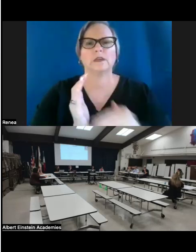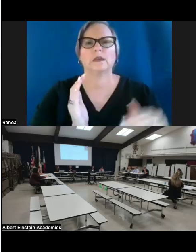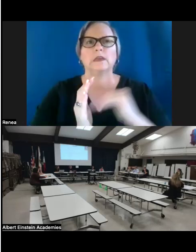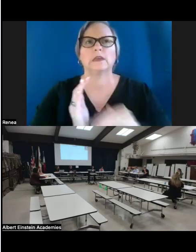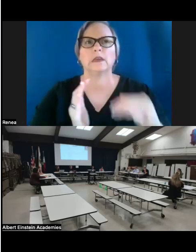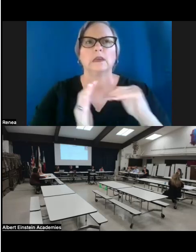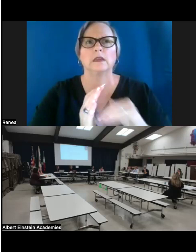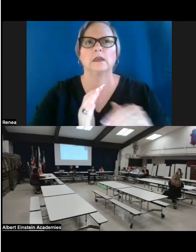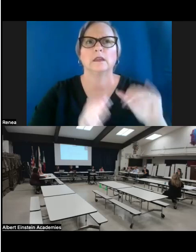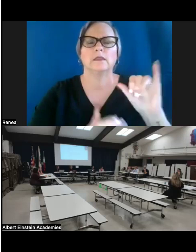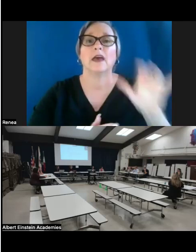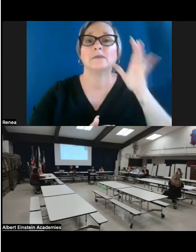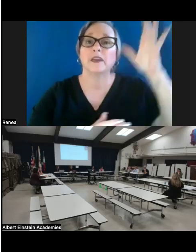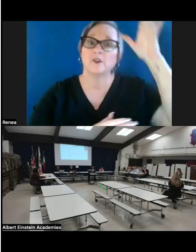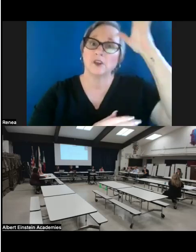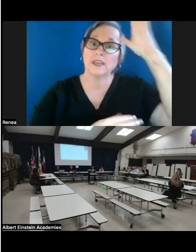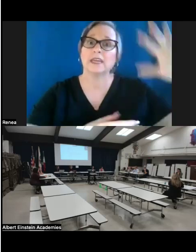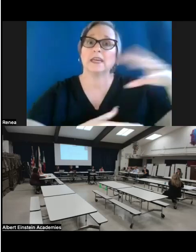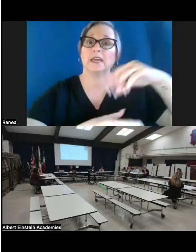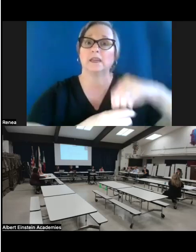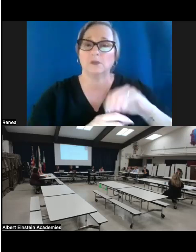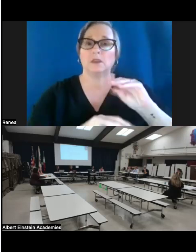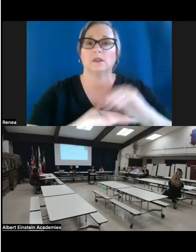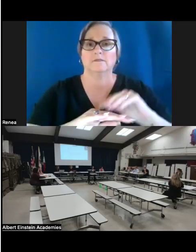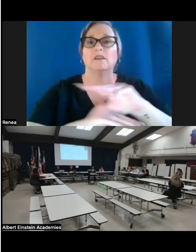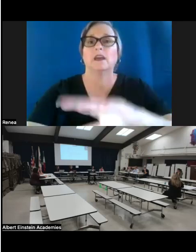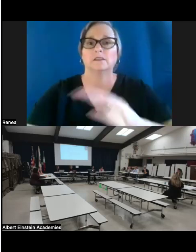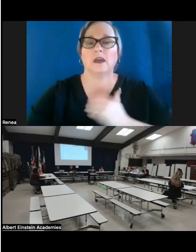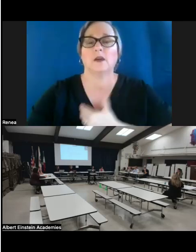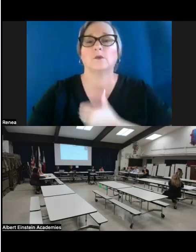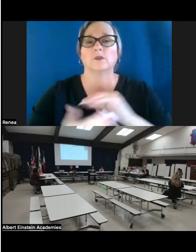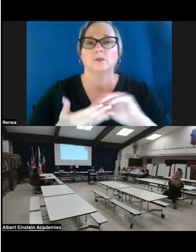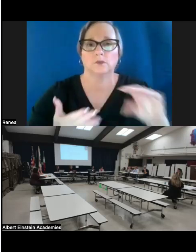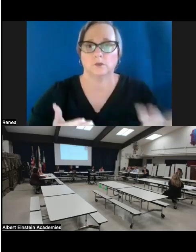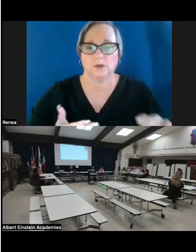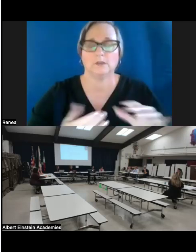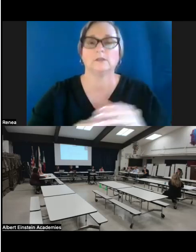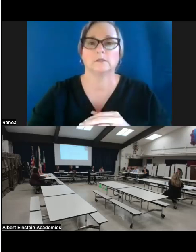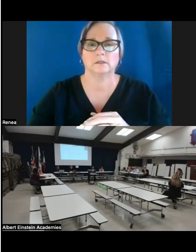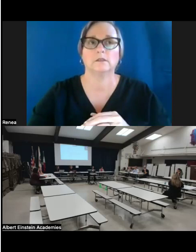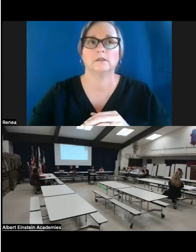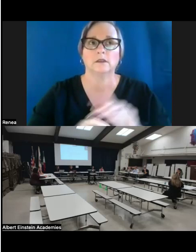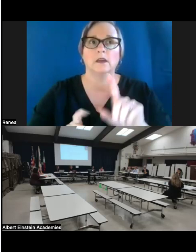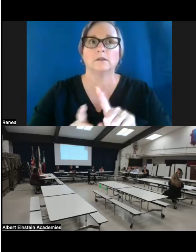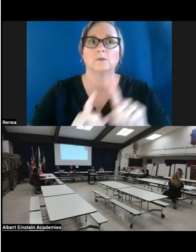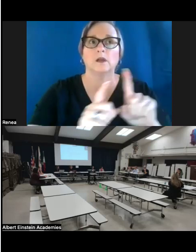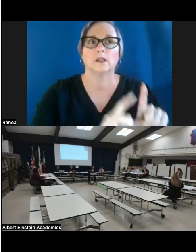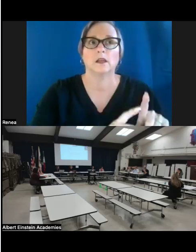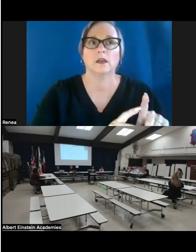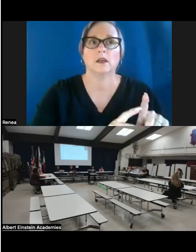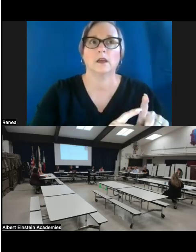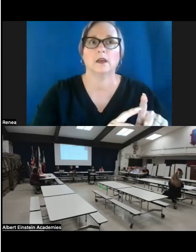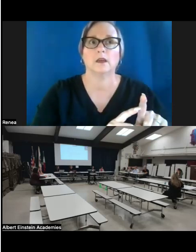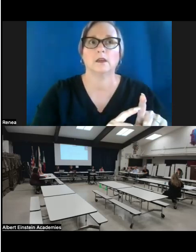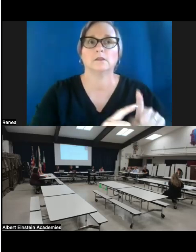engagement impacts our students. And I think that we could have that as well as our reduction of more